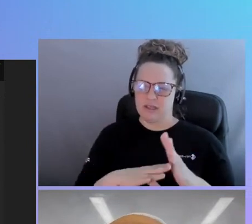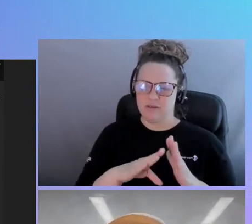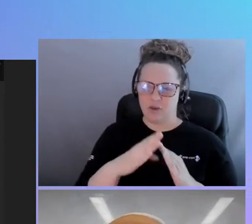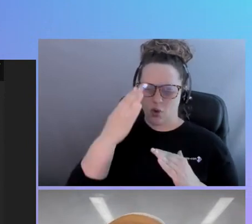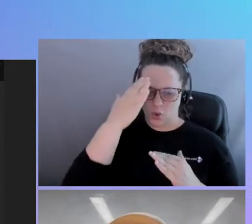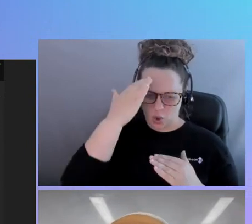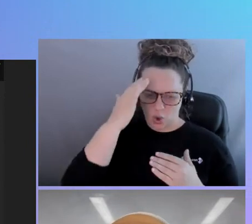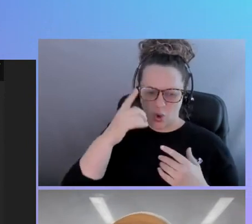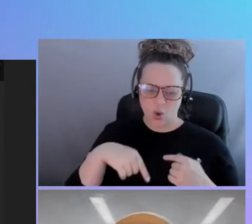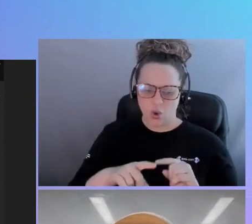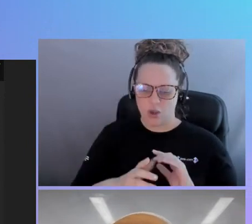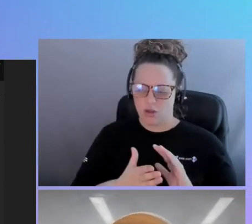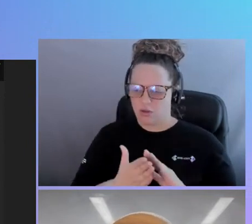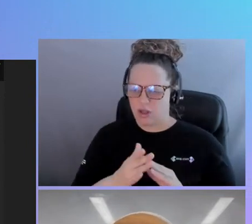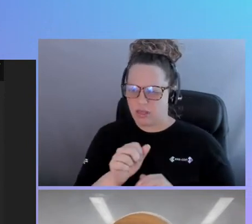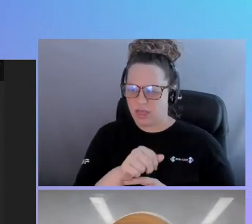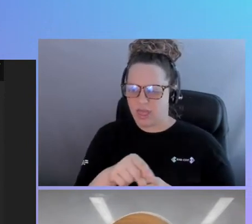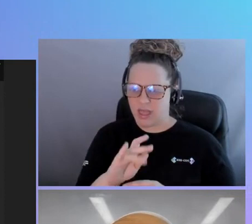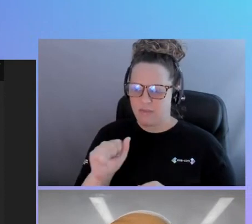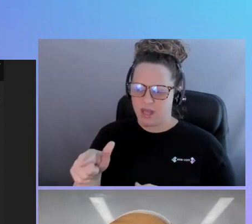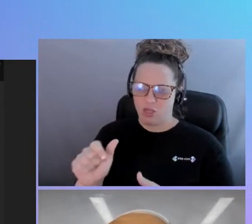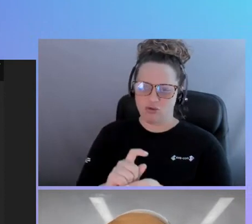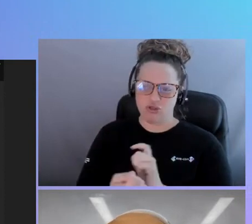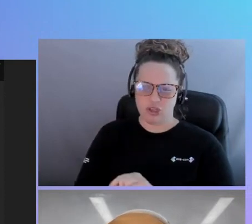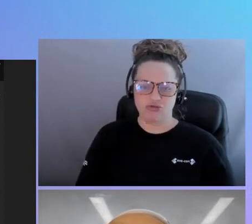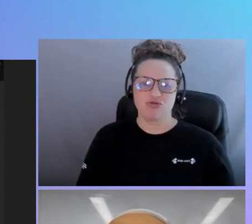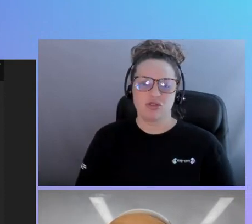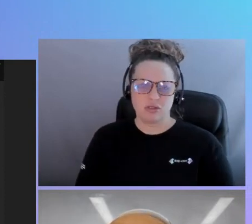the app was running, any of those settings changed.